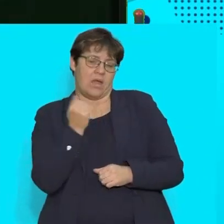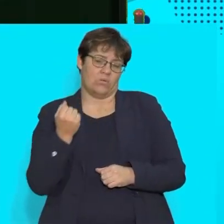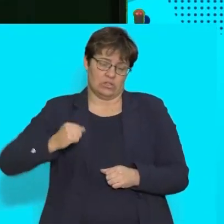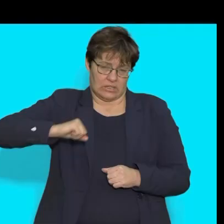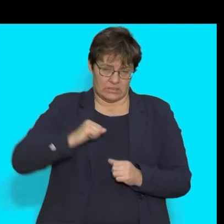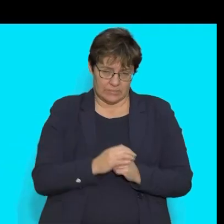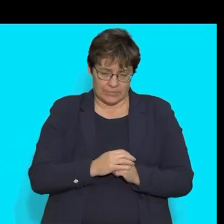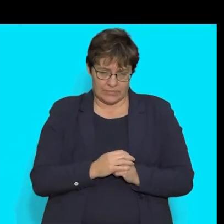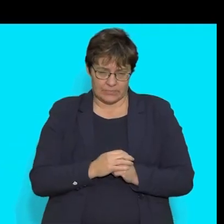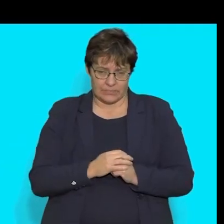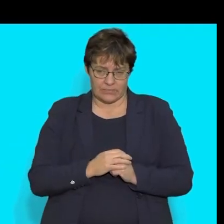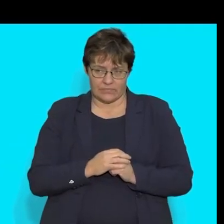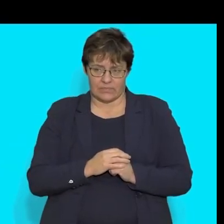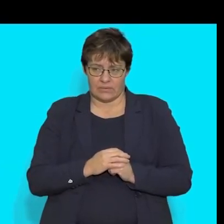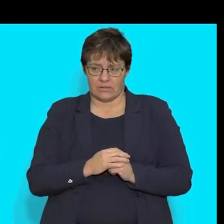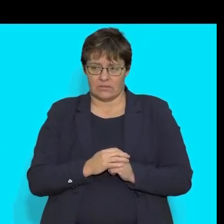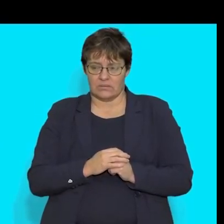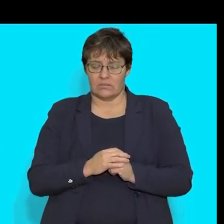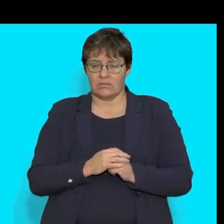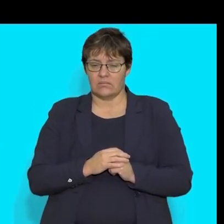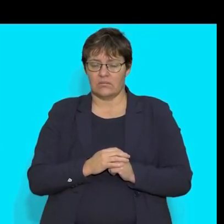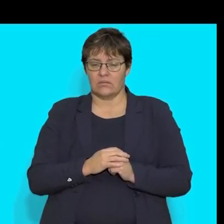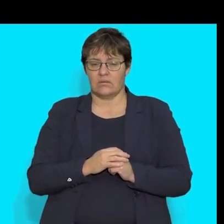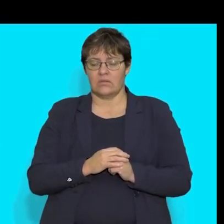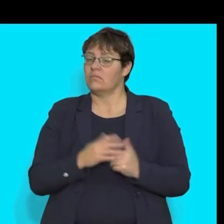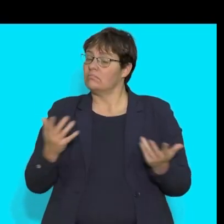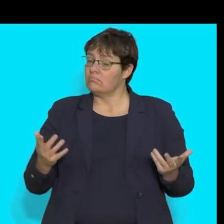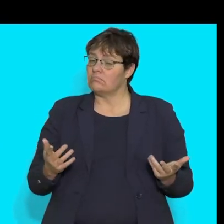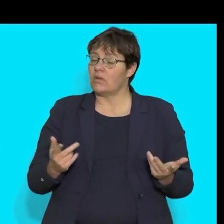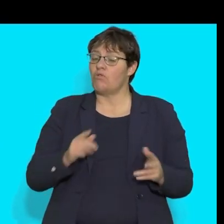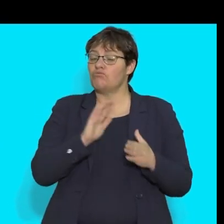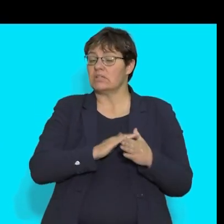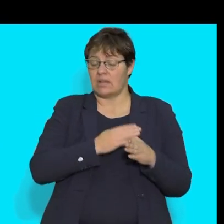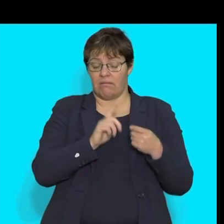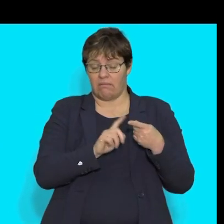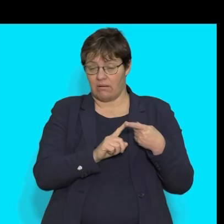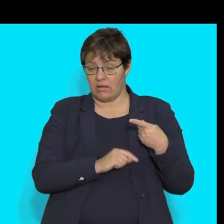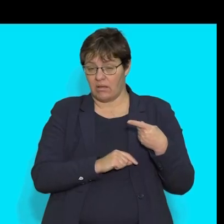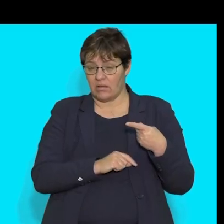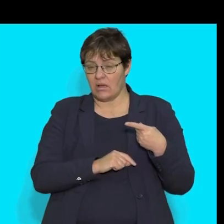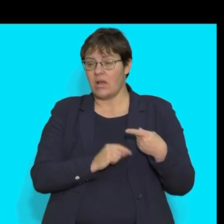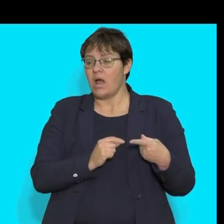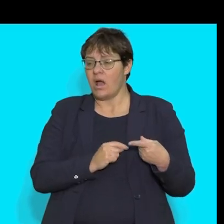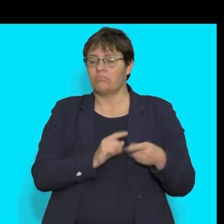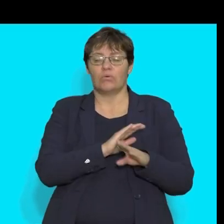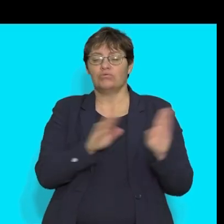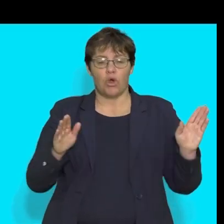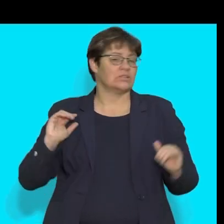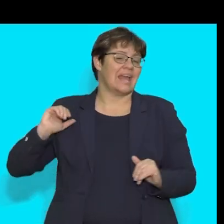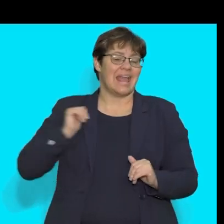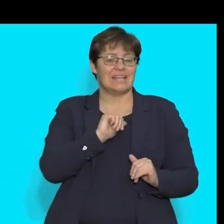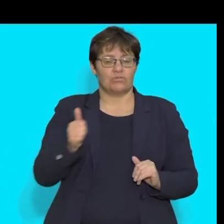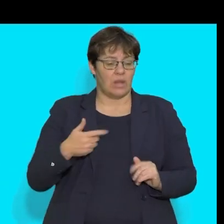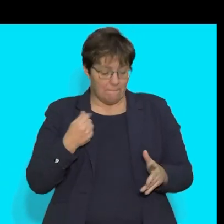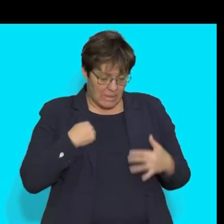rejected. Let's unpack the answer to this question. One reason was that acquired characteristics are not inherited.